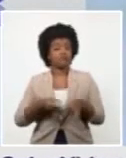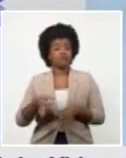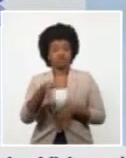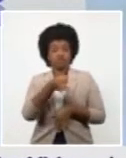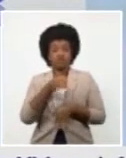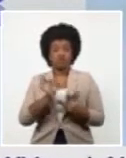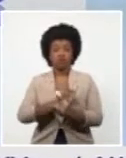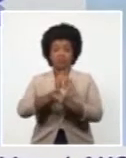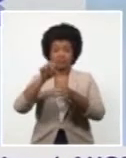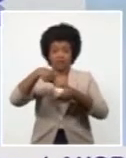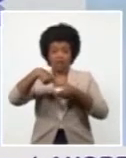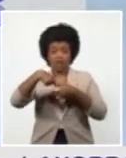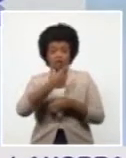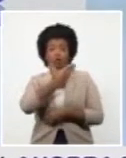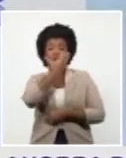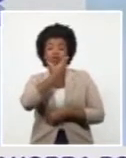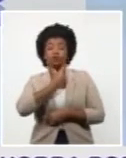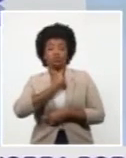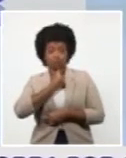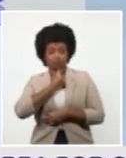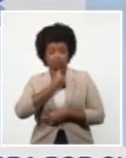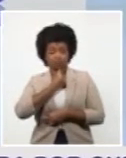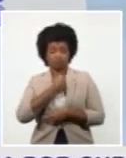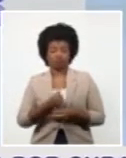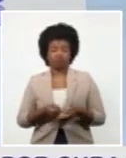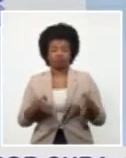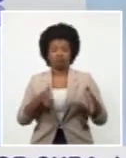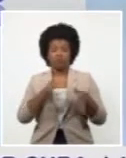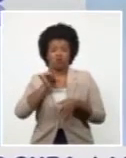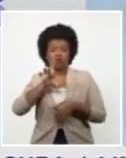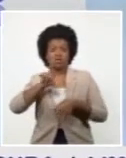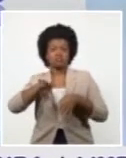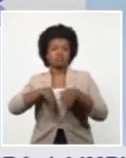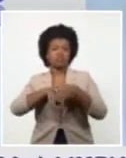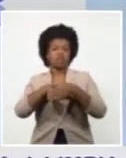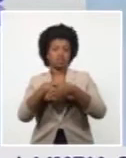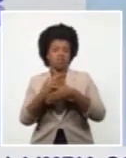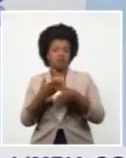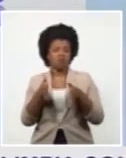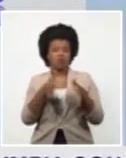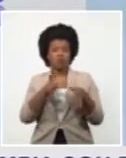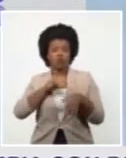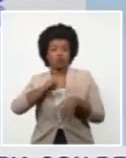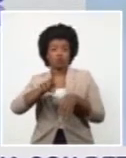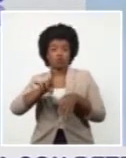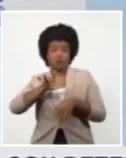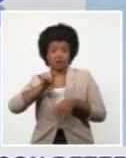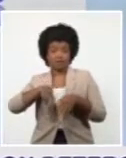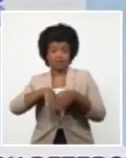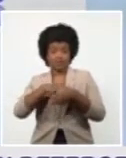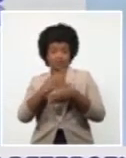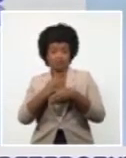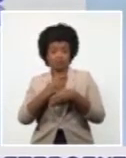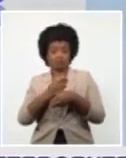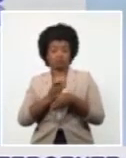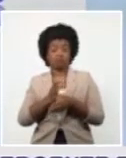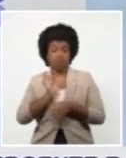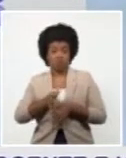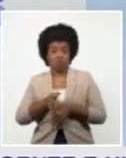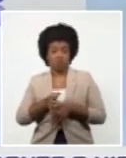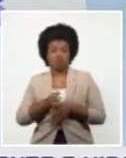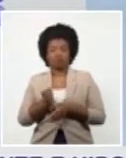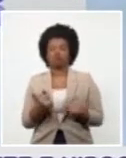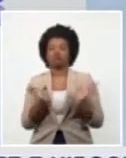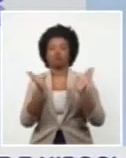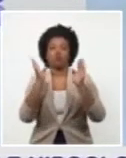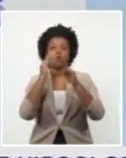And from there down, we are speaking of 11 provinces and the special